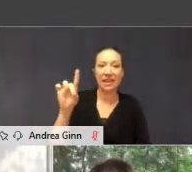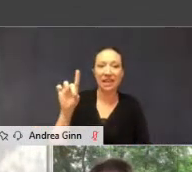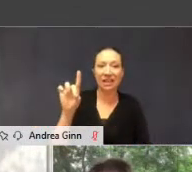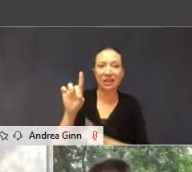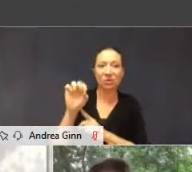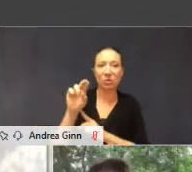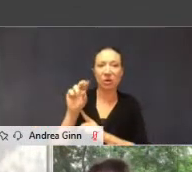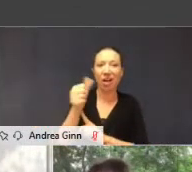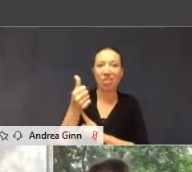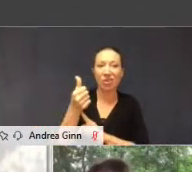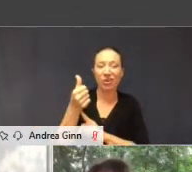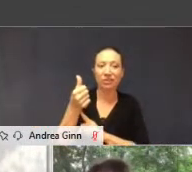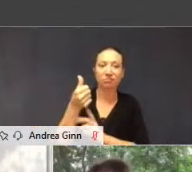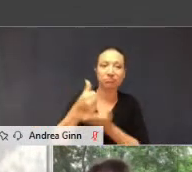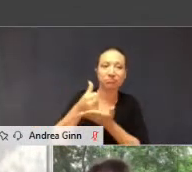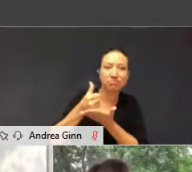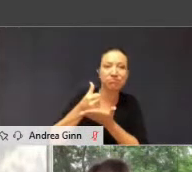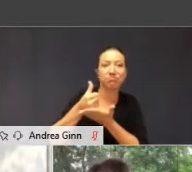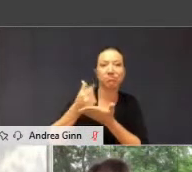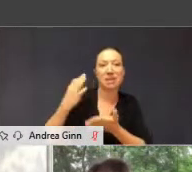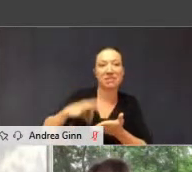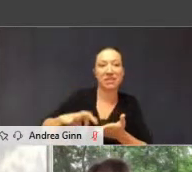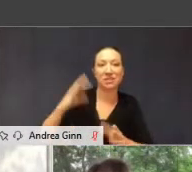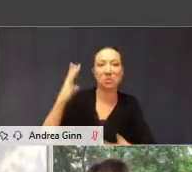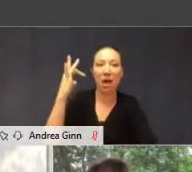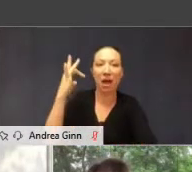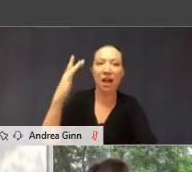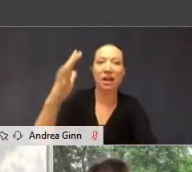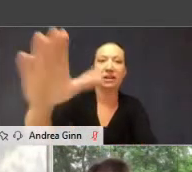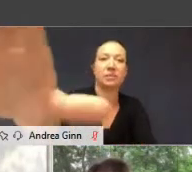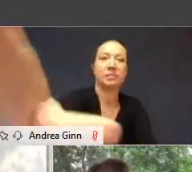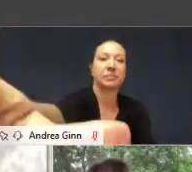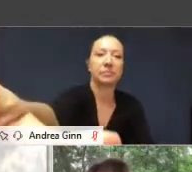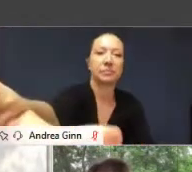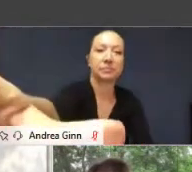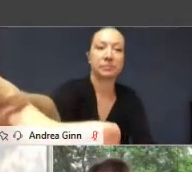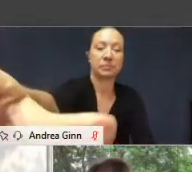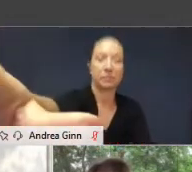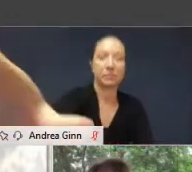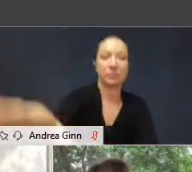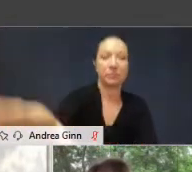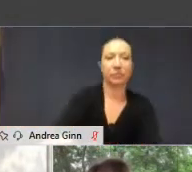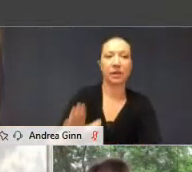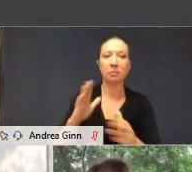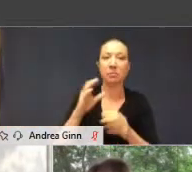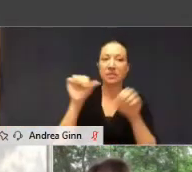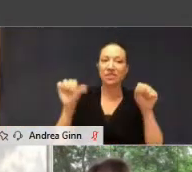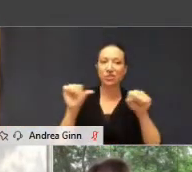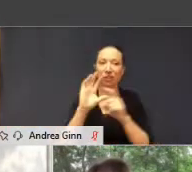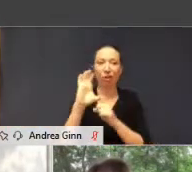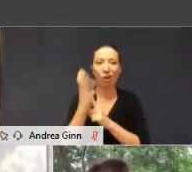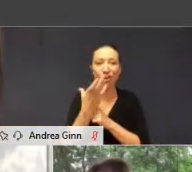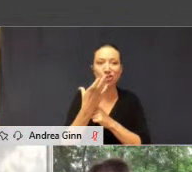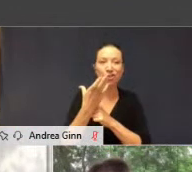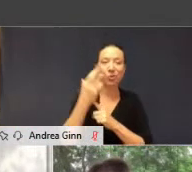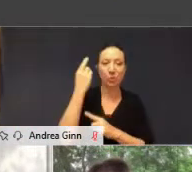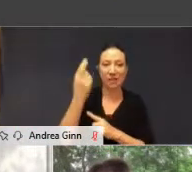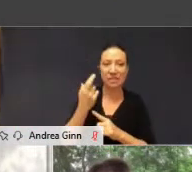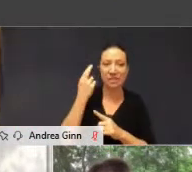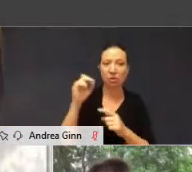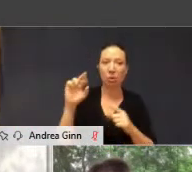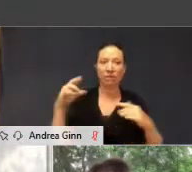assistant benefits, either due to cultural factors or due to fear of these systems, and particularly